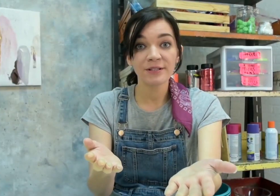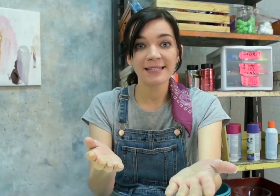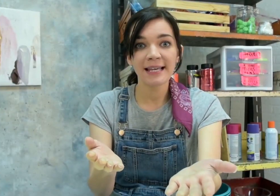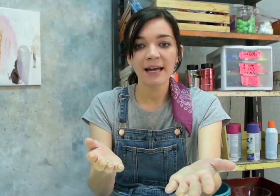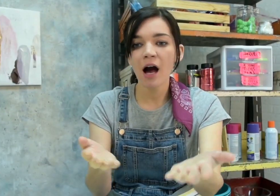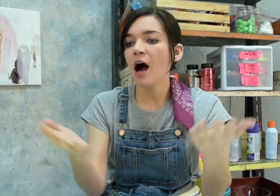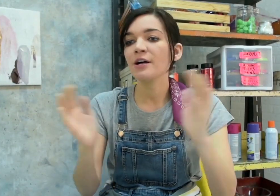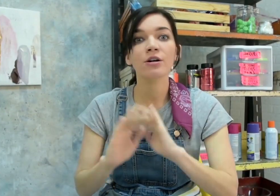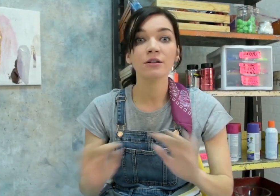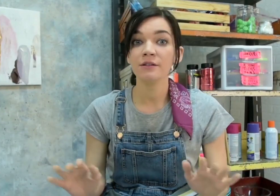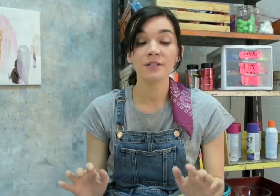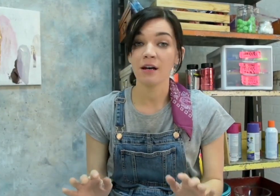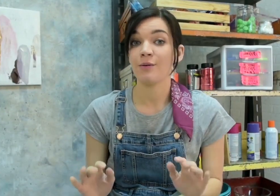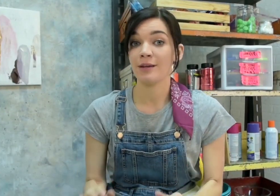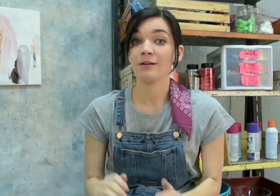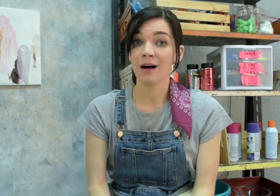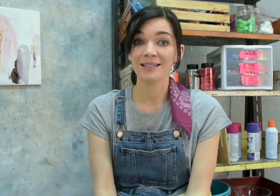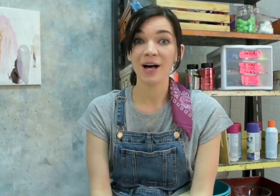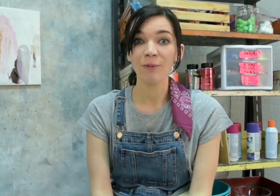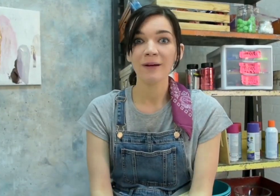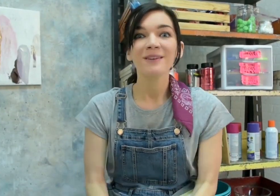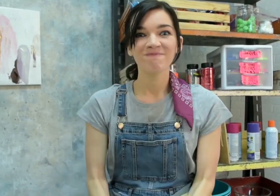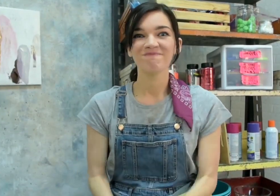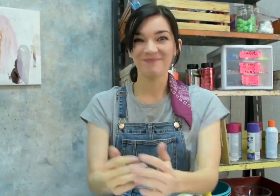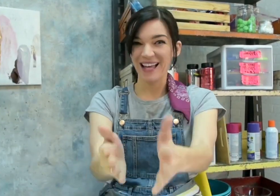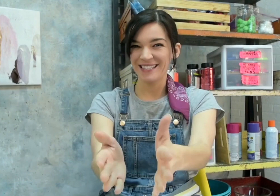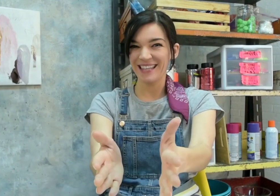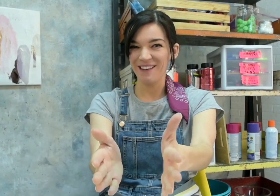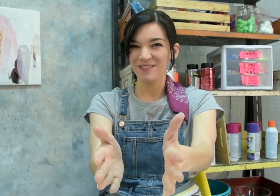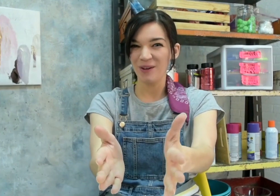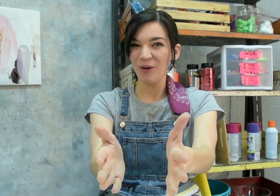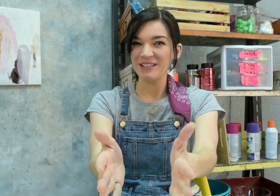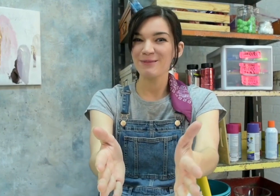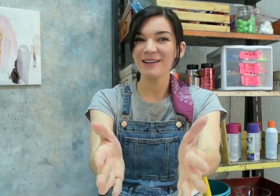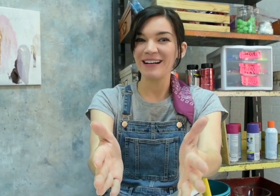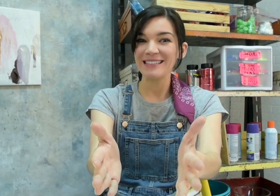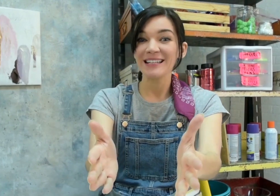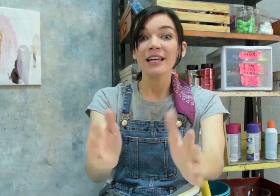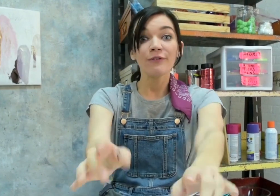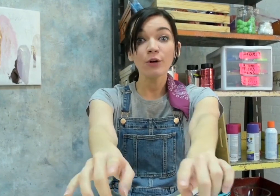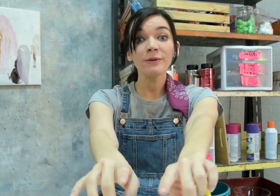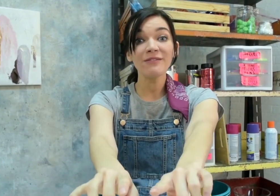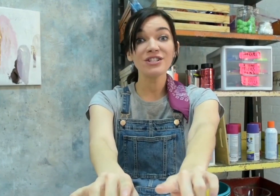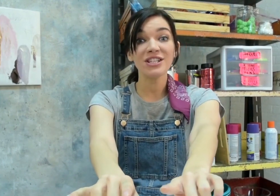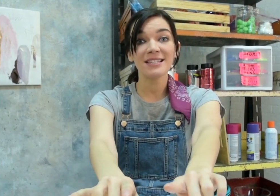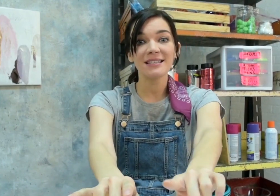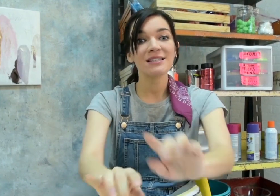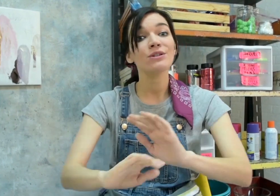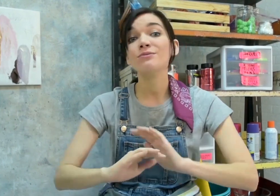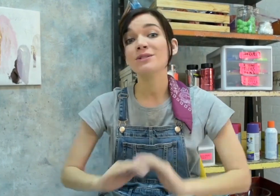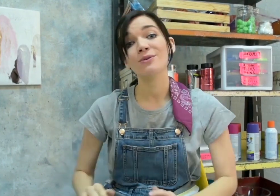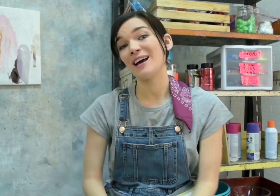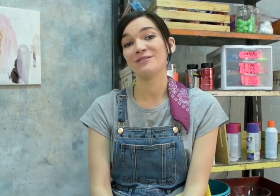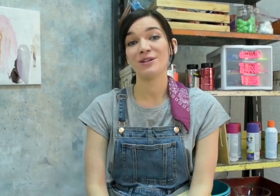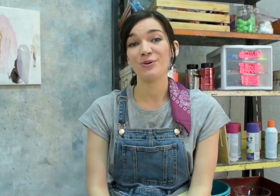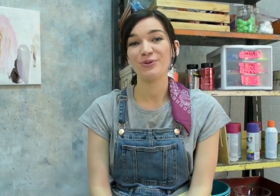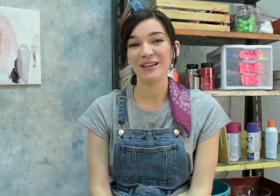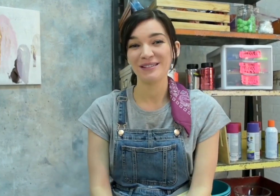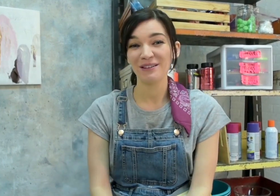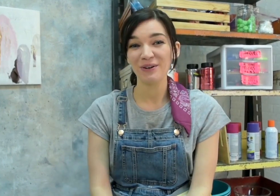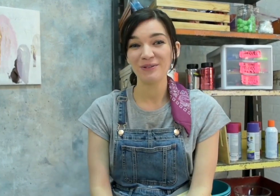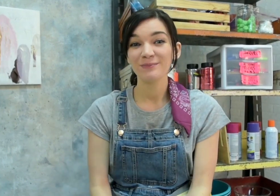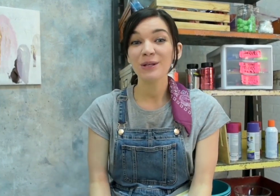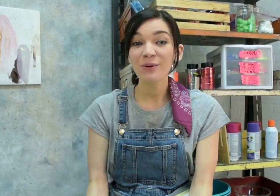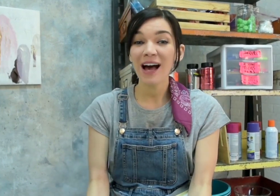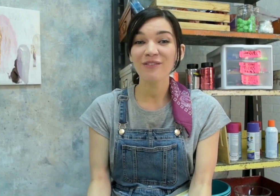that person say, "I couldn't have done it without God's help." That's the gift of the Holy Spirit. If you believe in Jesus, you don't have to go through